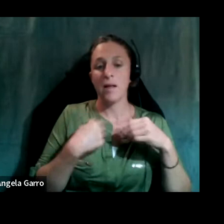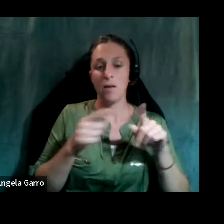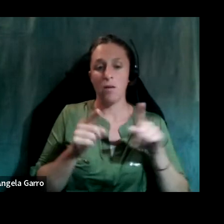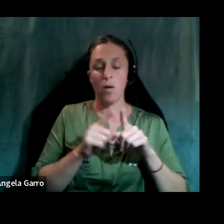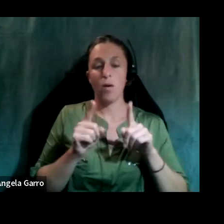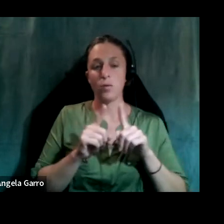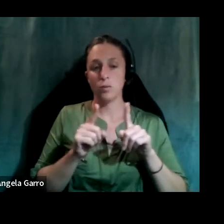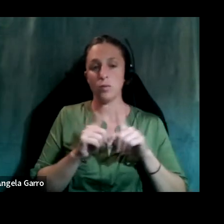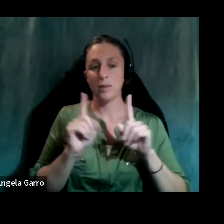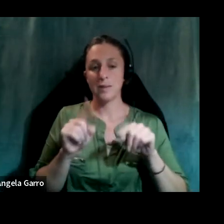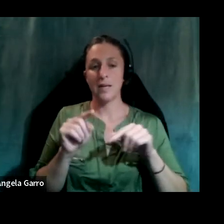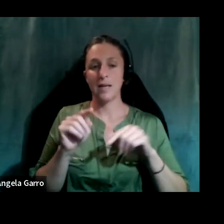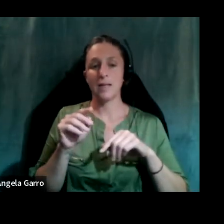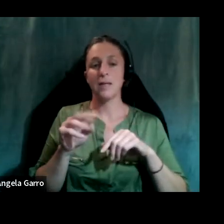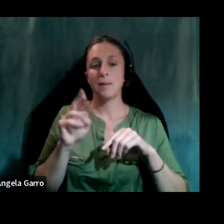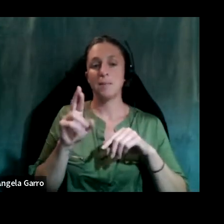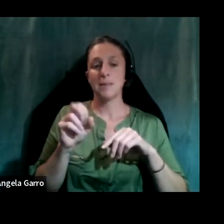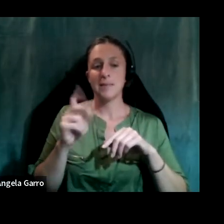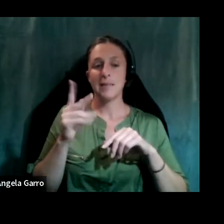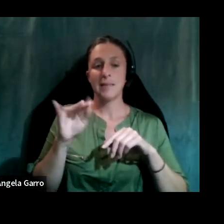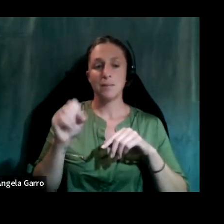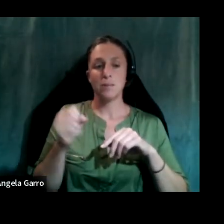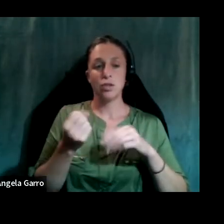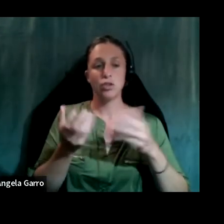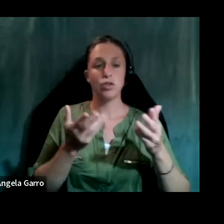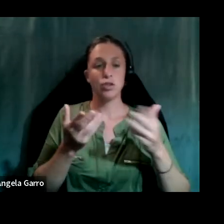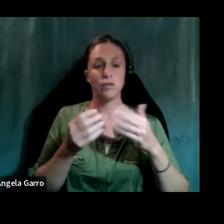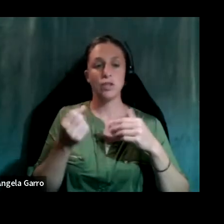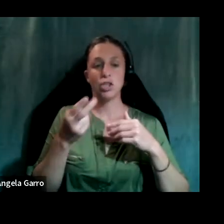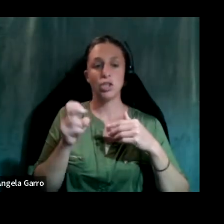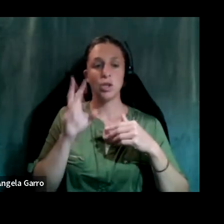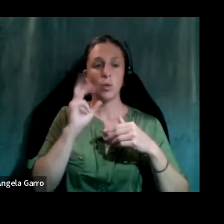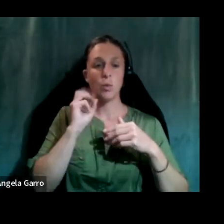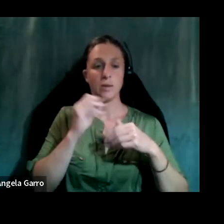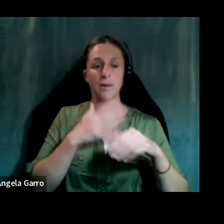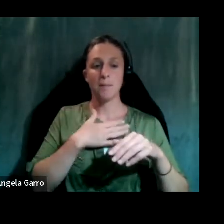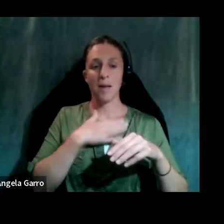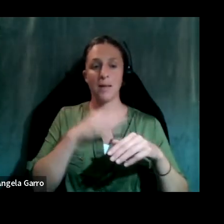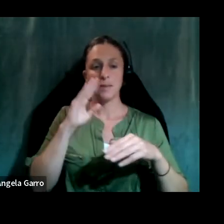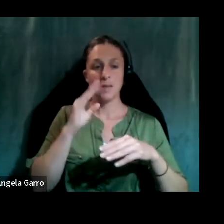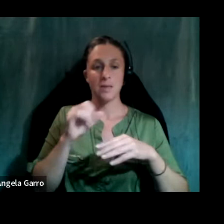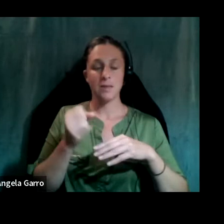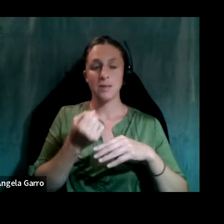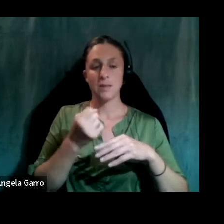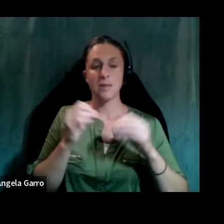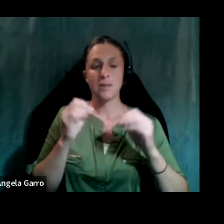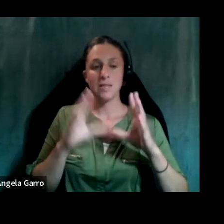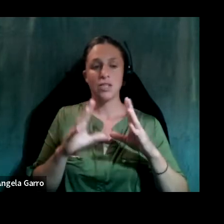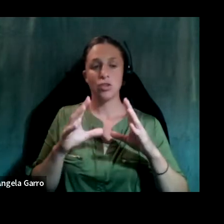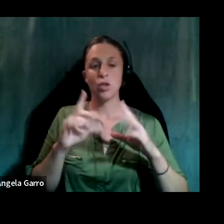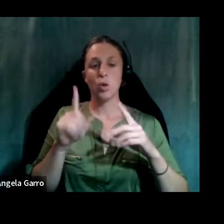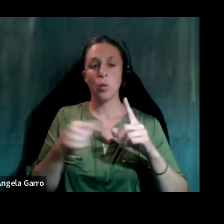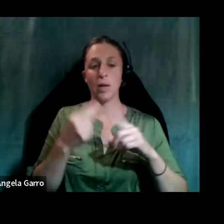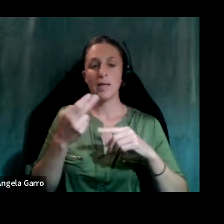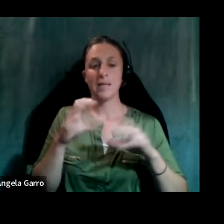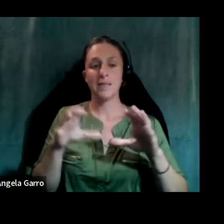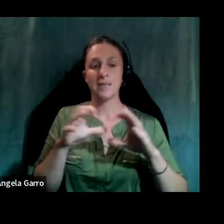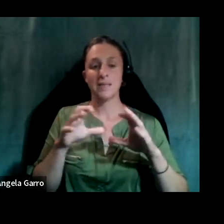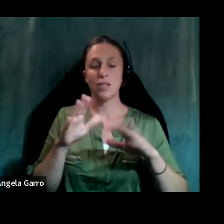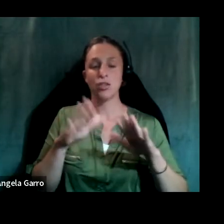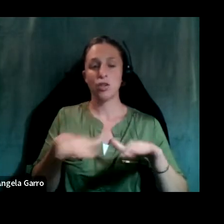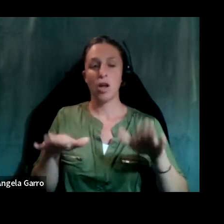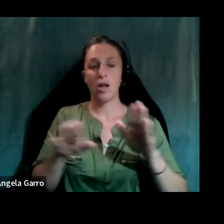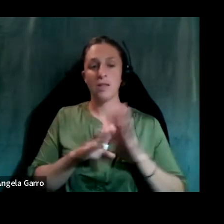Kim's service. Miss Kim was my son's teacher when he did child development, and I just wanted to